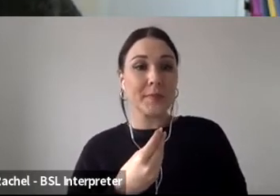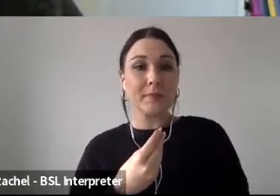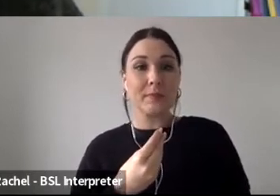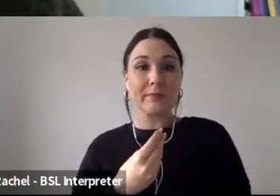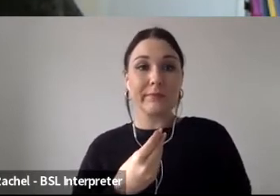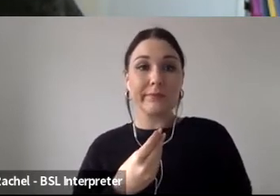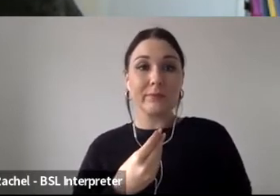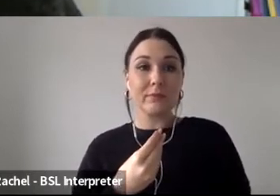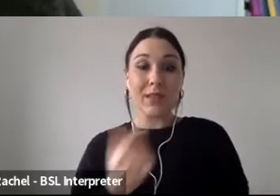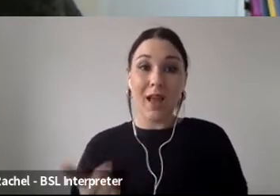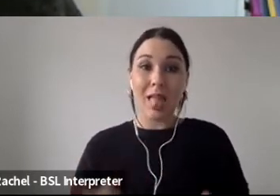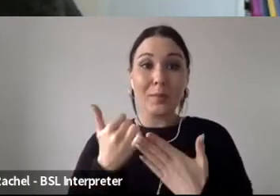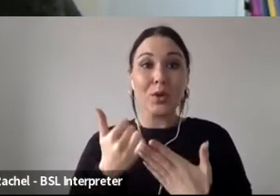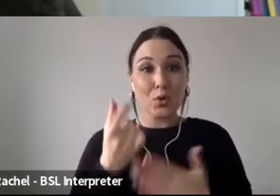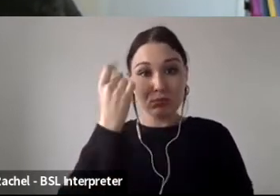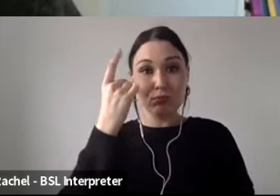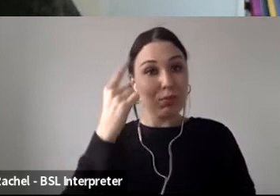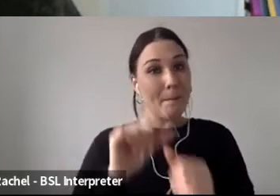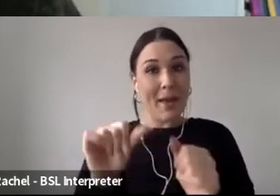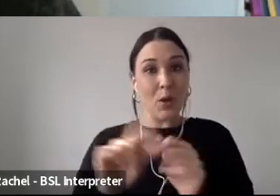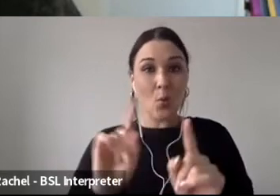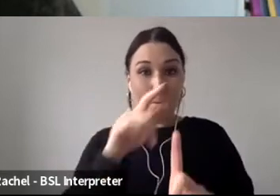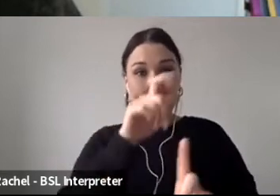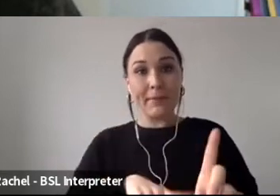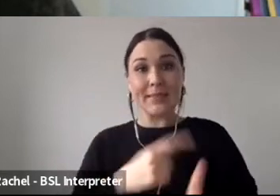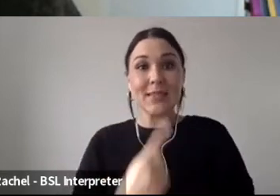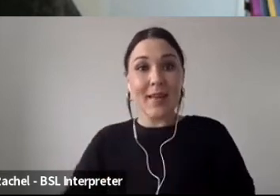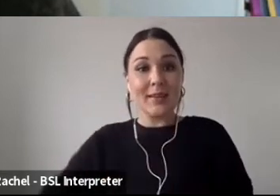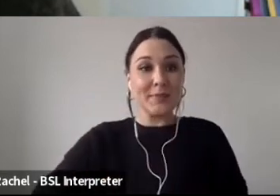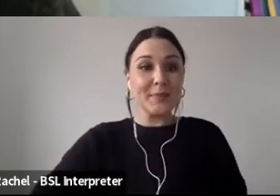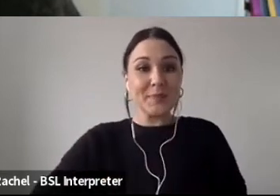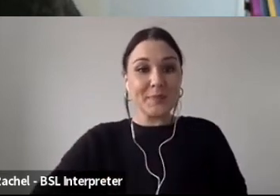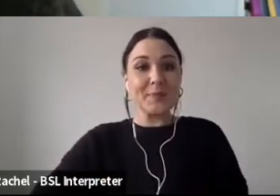it'll help you understand better what the person is saying.